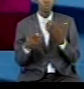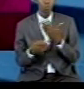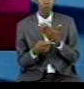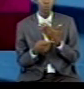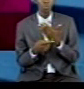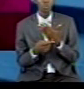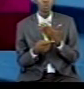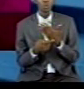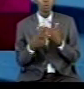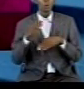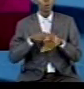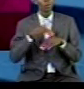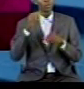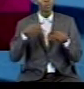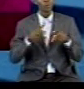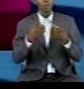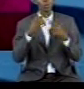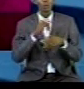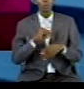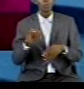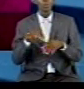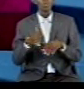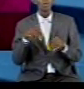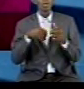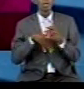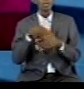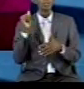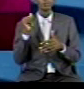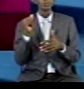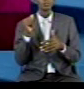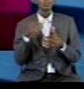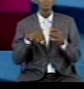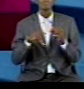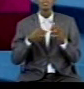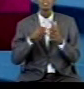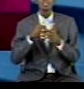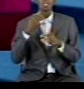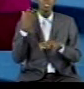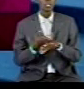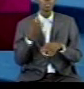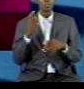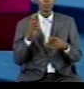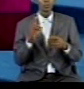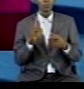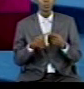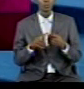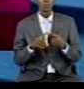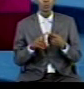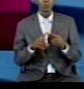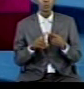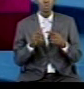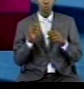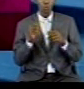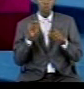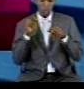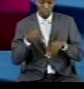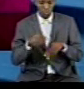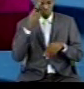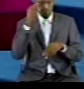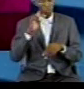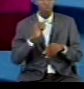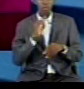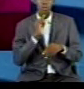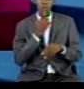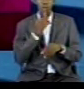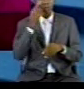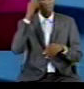coming, I found it difficult because I could not bend down because of the severe headache I was having. I